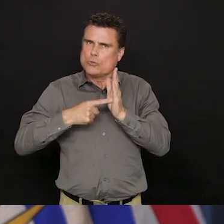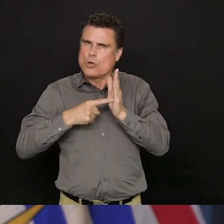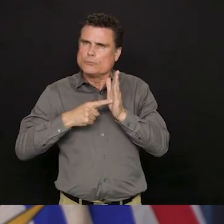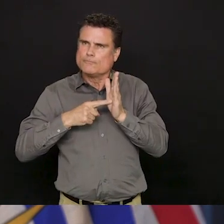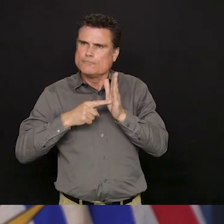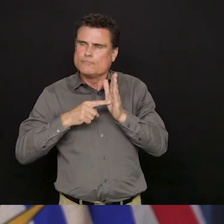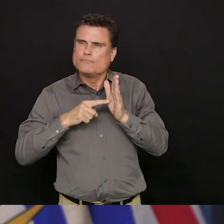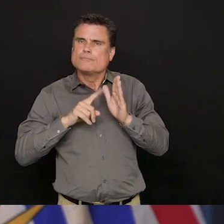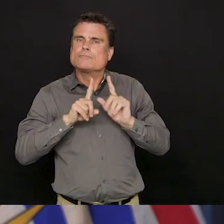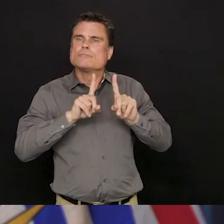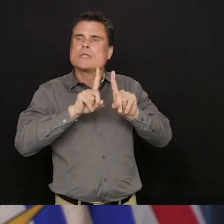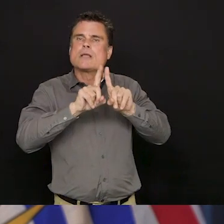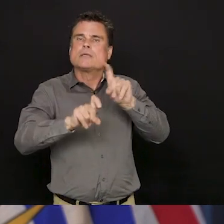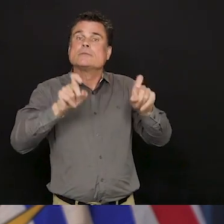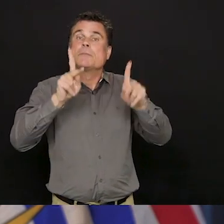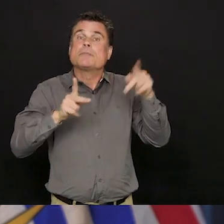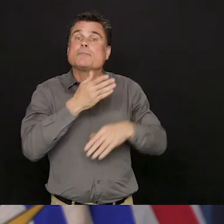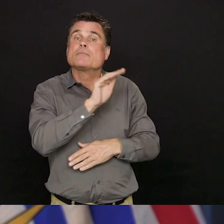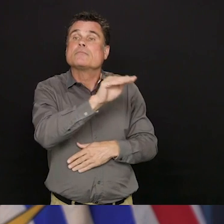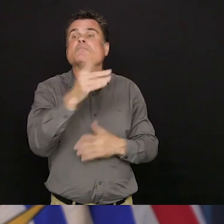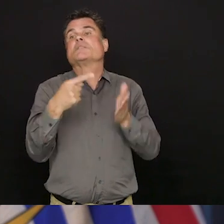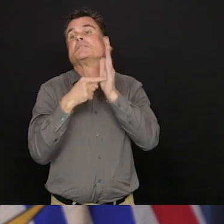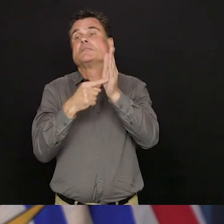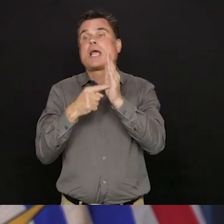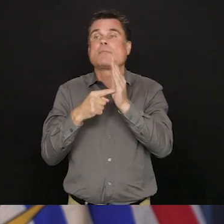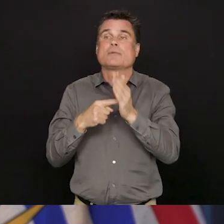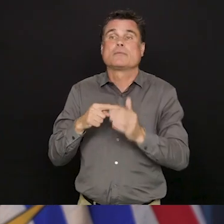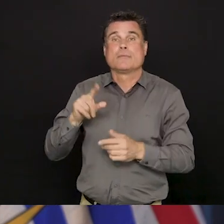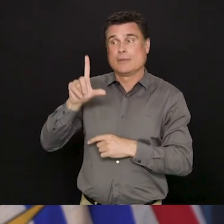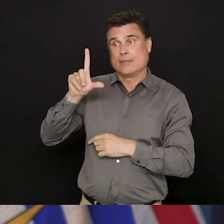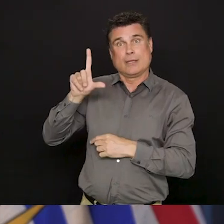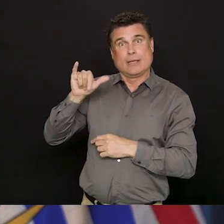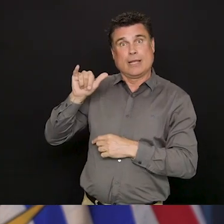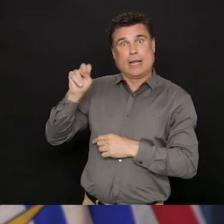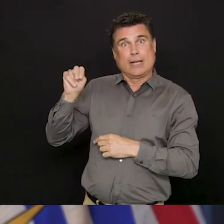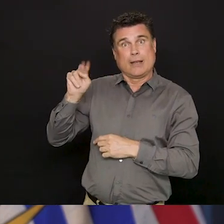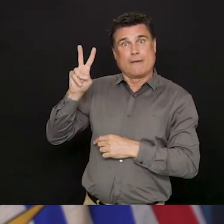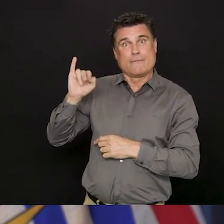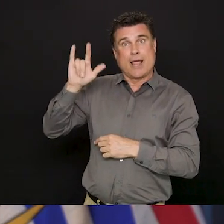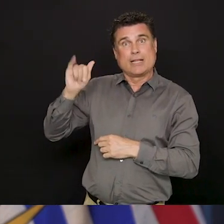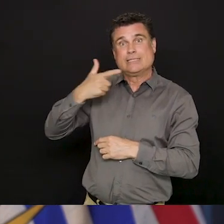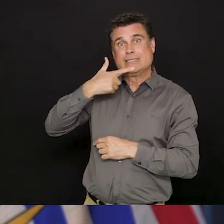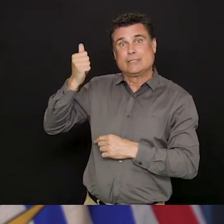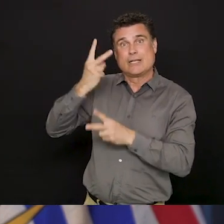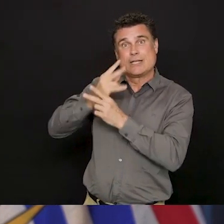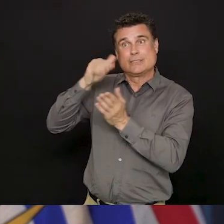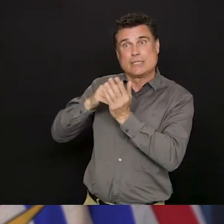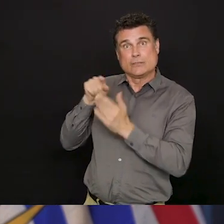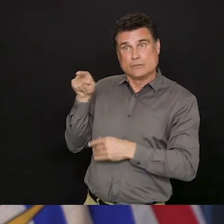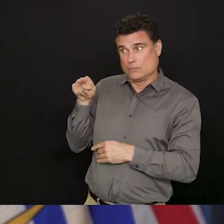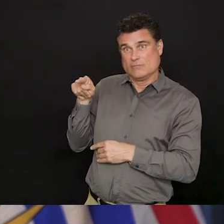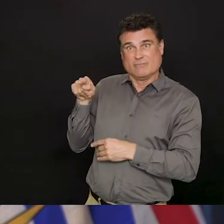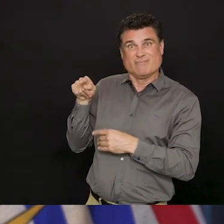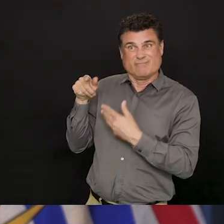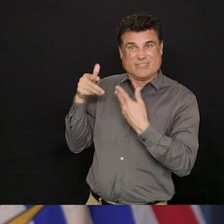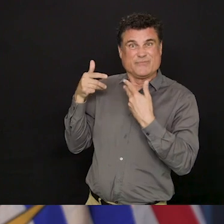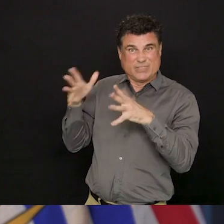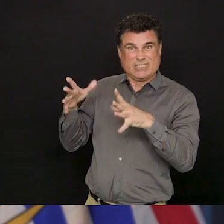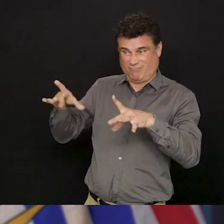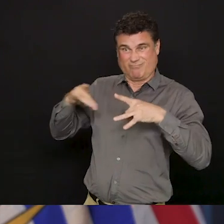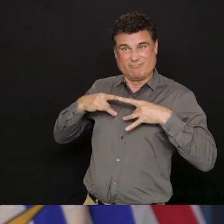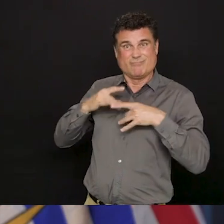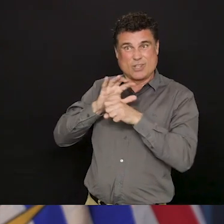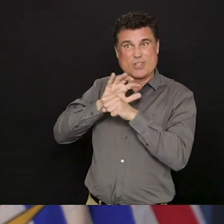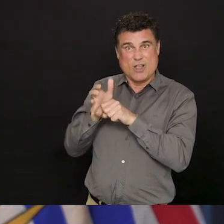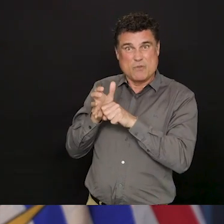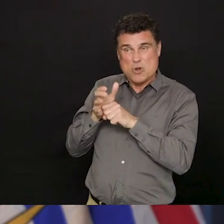to ask them to participate in helping validate this test, because we know there are people who have tested positive for this virus.